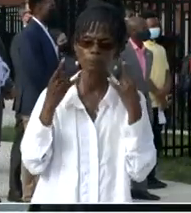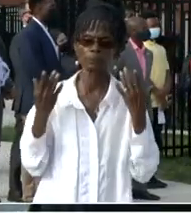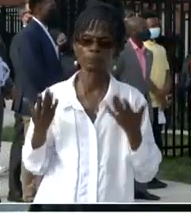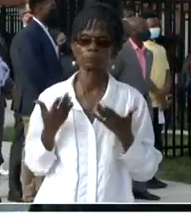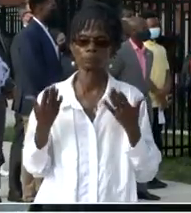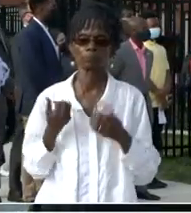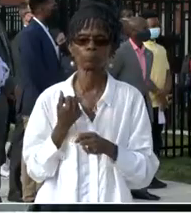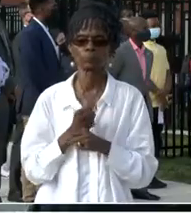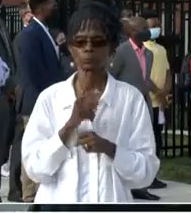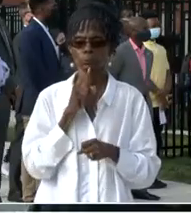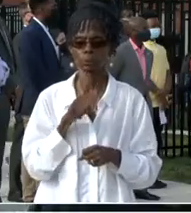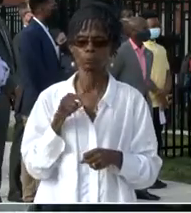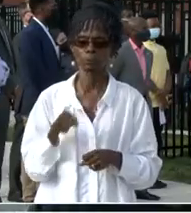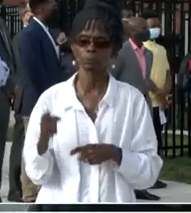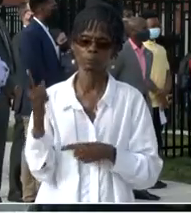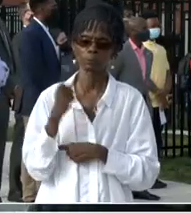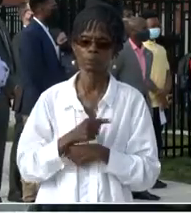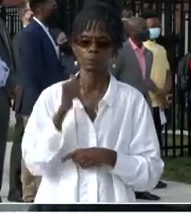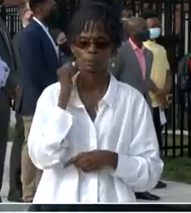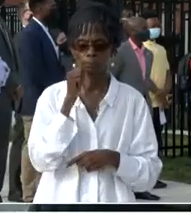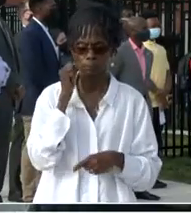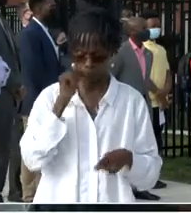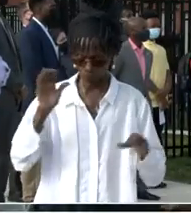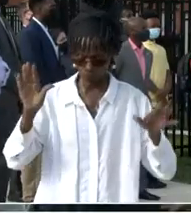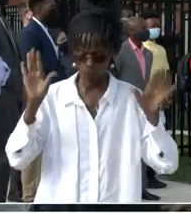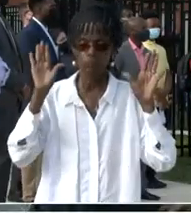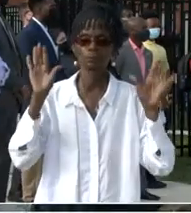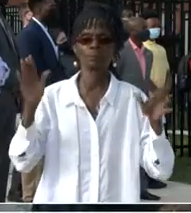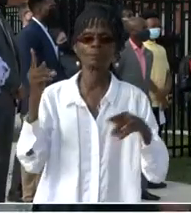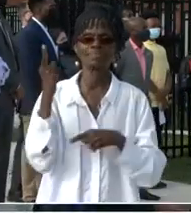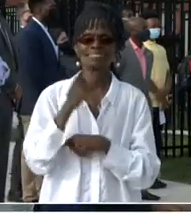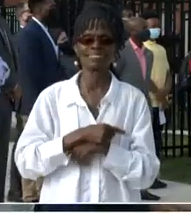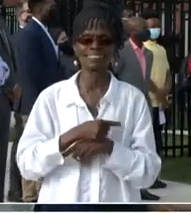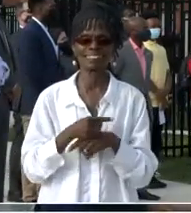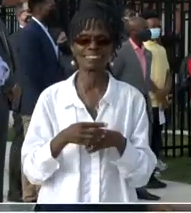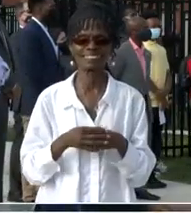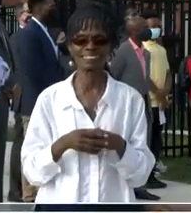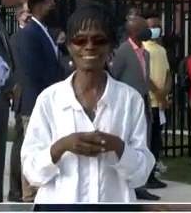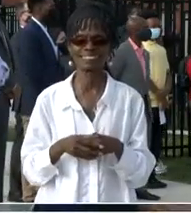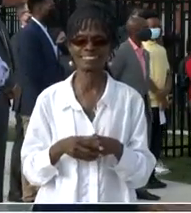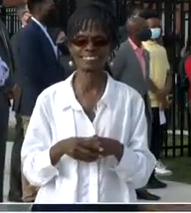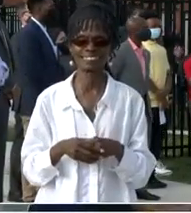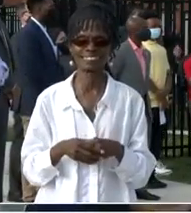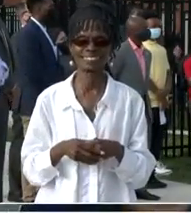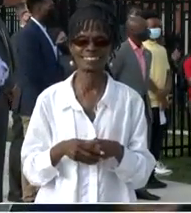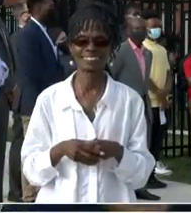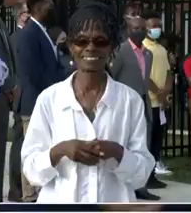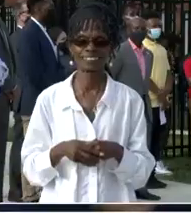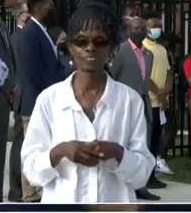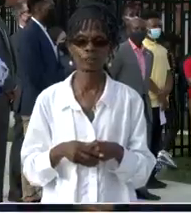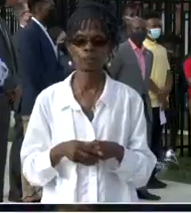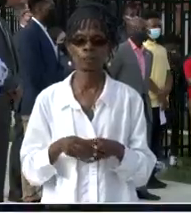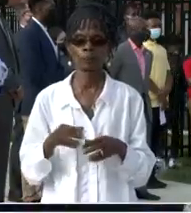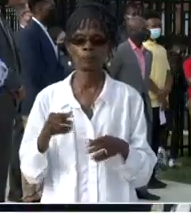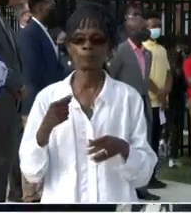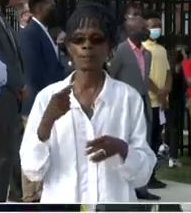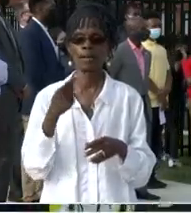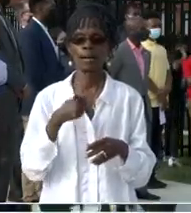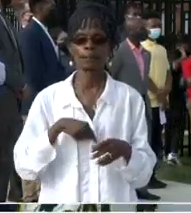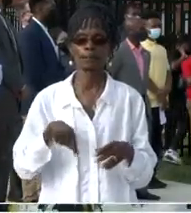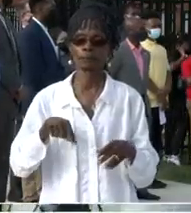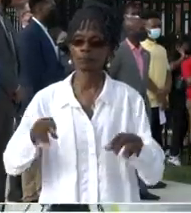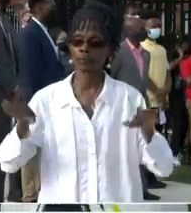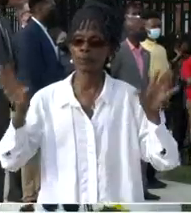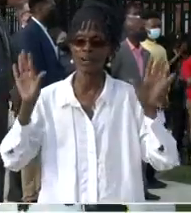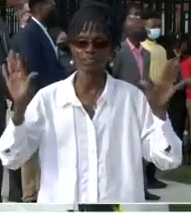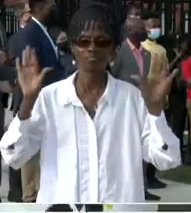great and every day great in the District of Columbia. It is an amazing first day of school. And Madam Mayor, I'm here to say we won the Super Bowl. I think we did